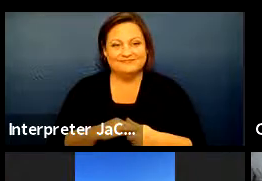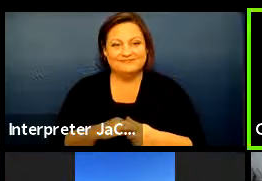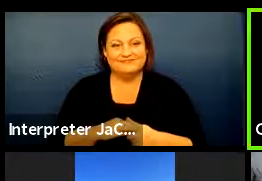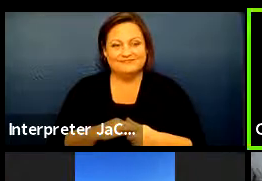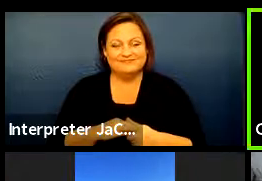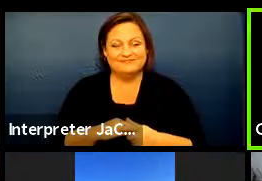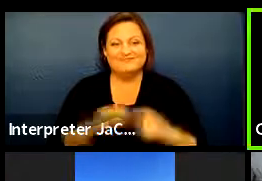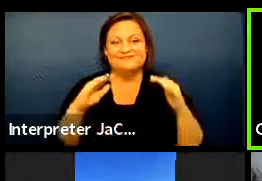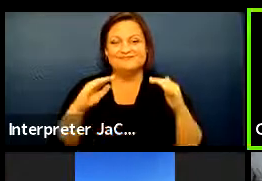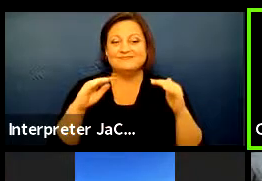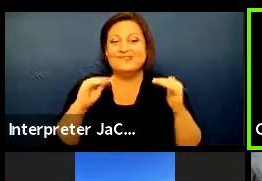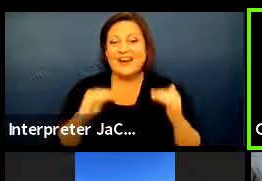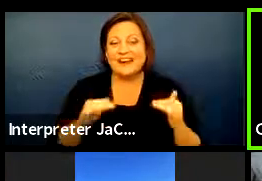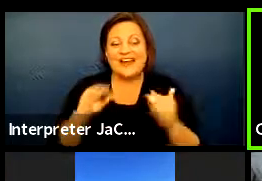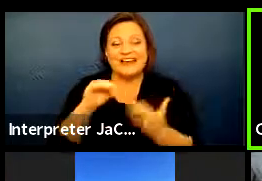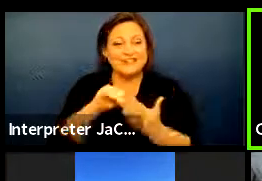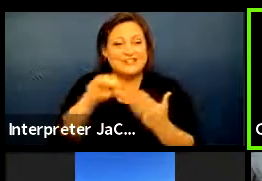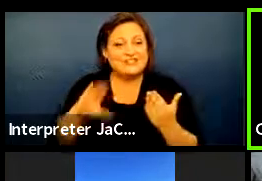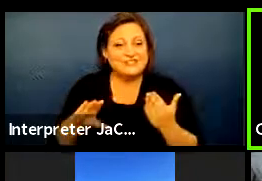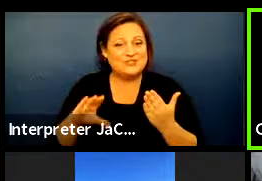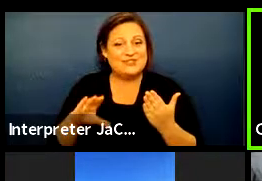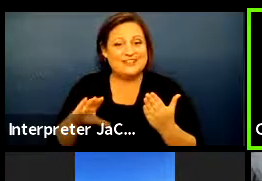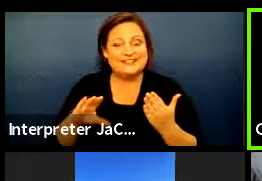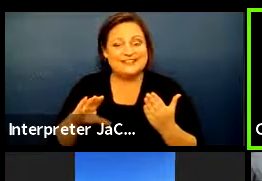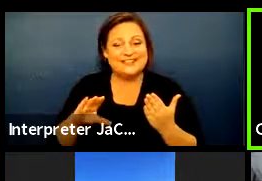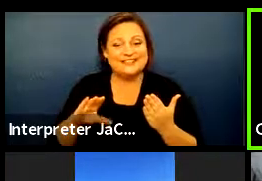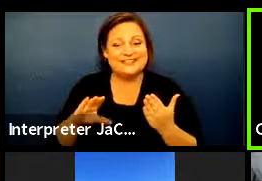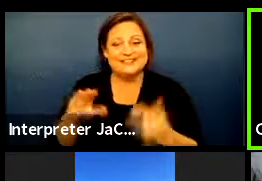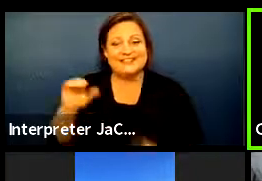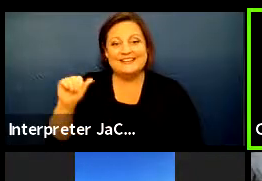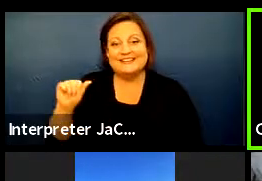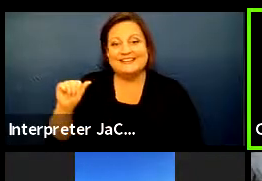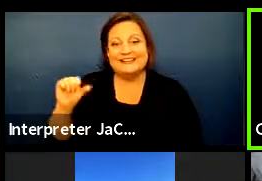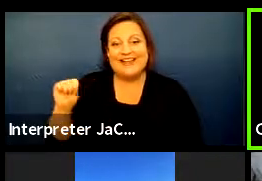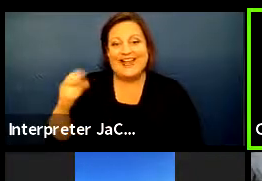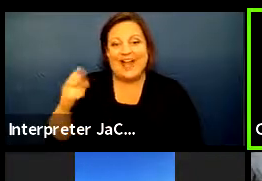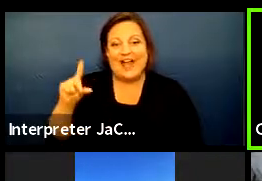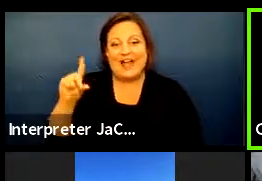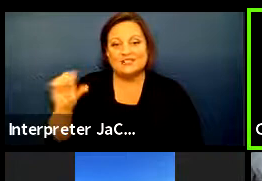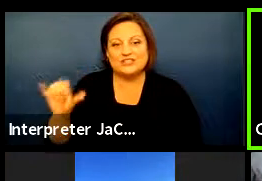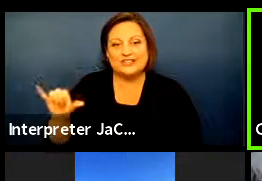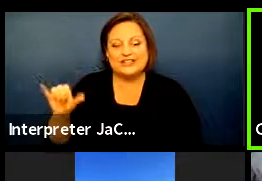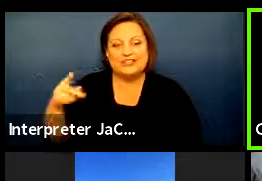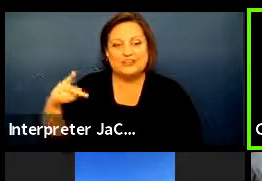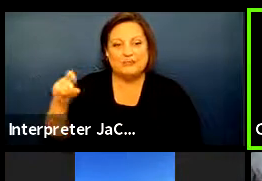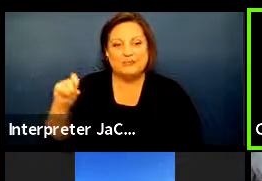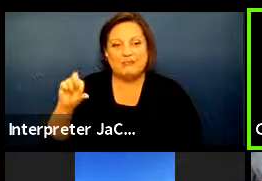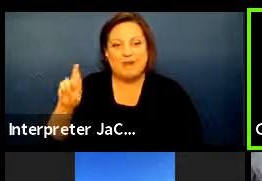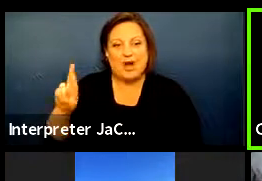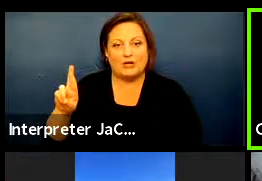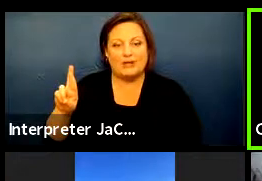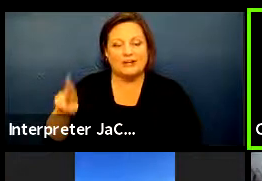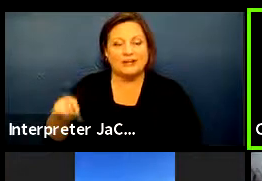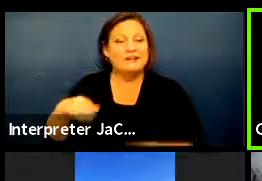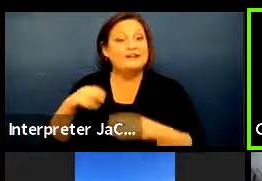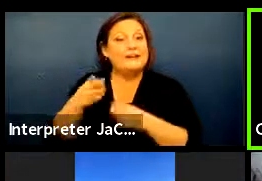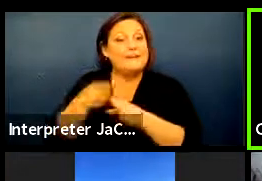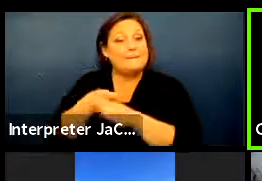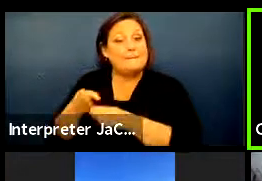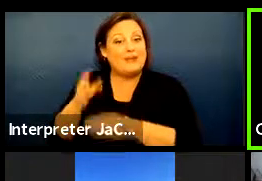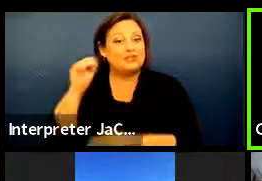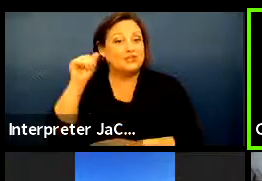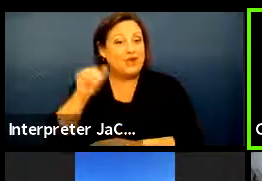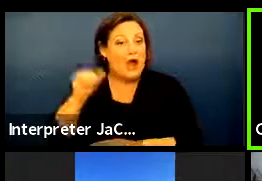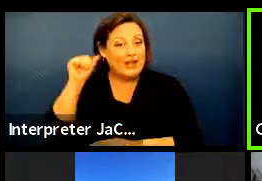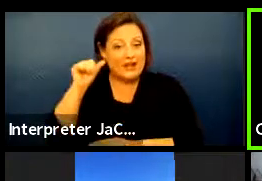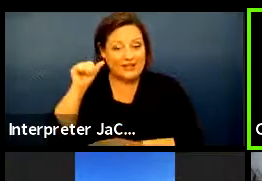Our next student to be hooded is Ashley Potter. Ashley Potter's major is audiology, and